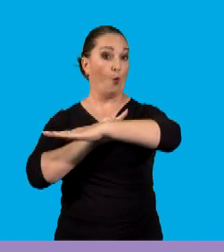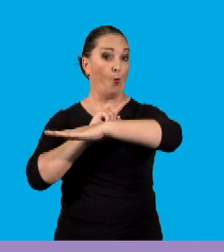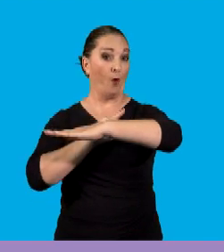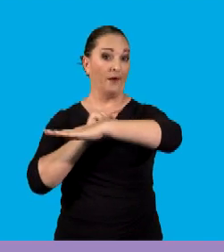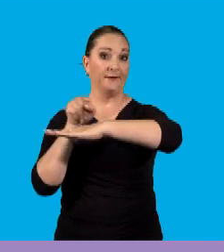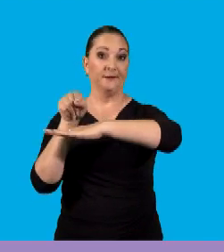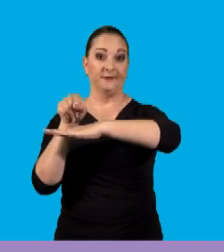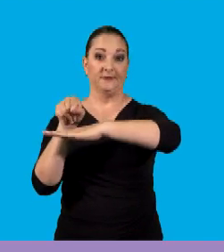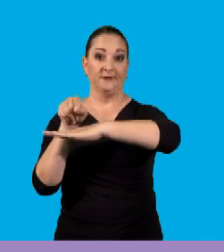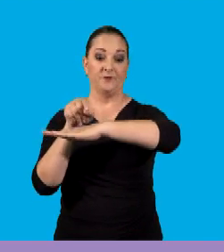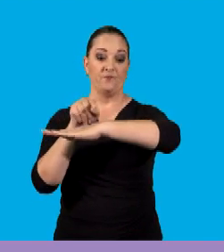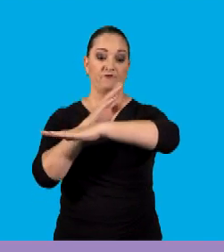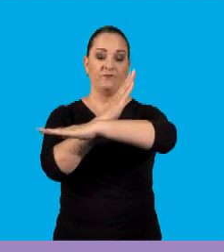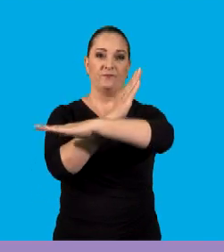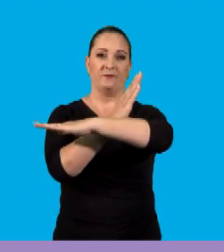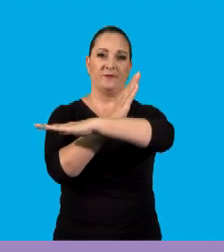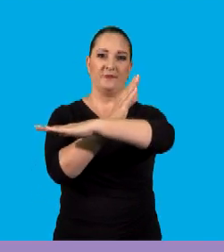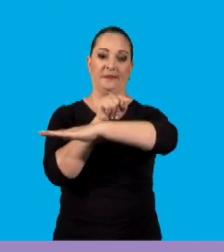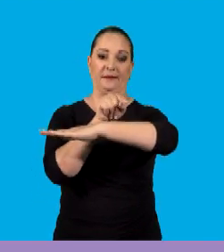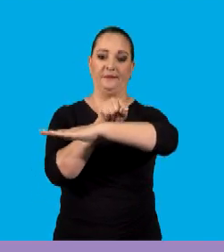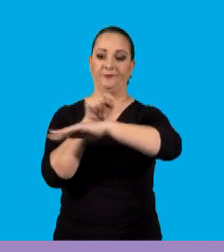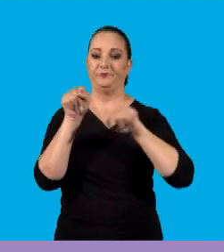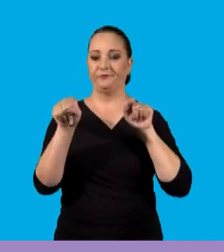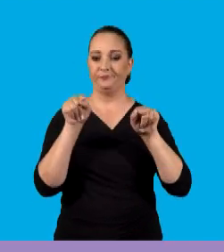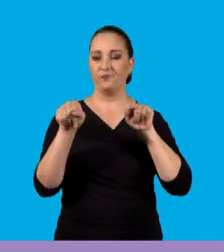105, and the reason for that is that angle Z